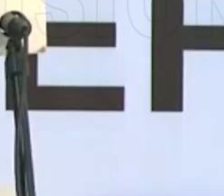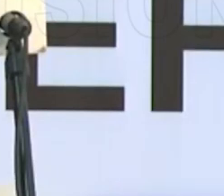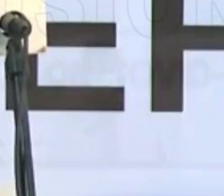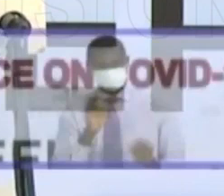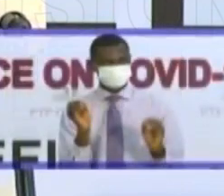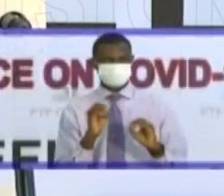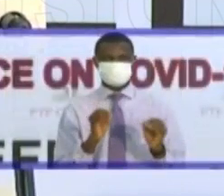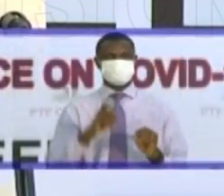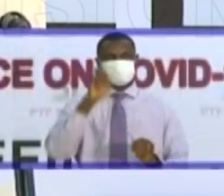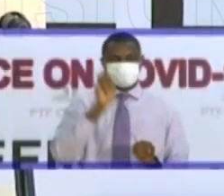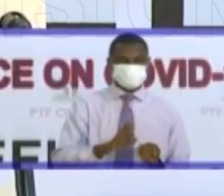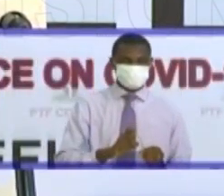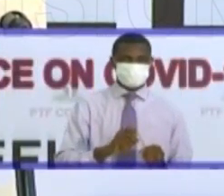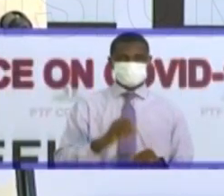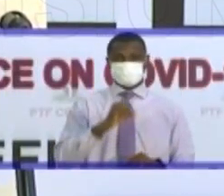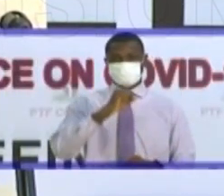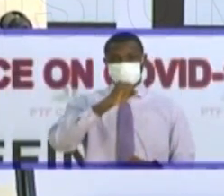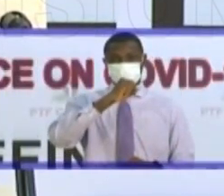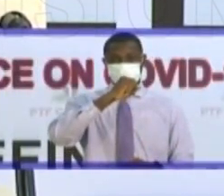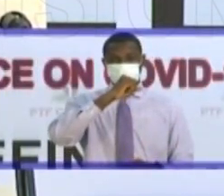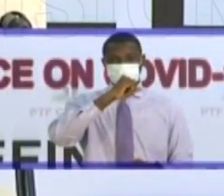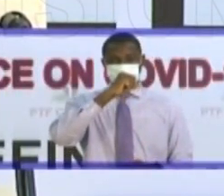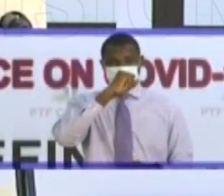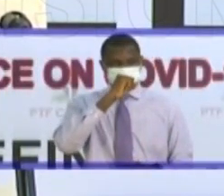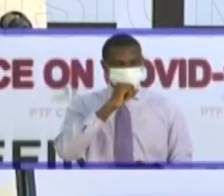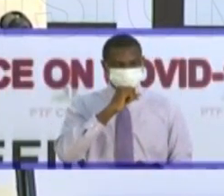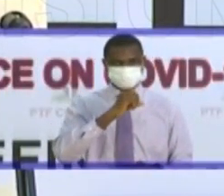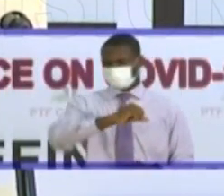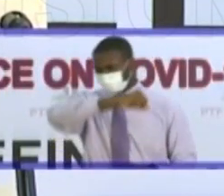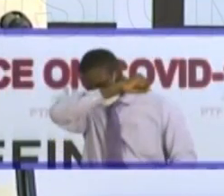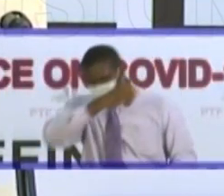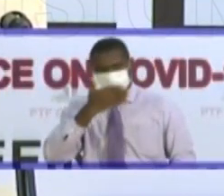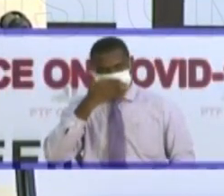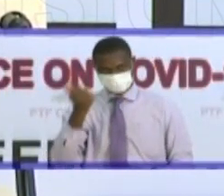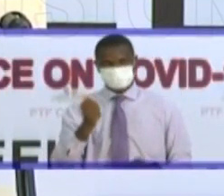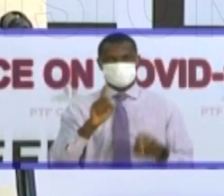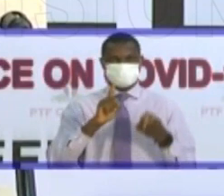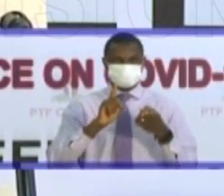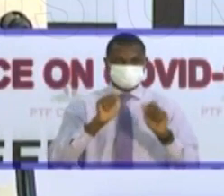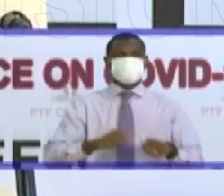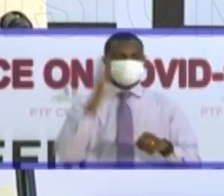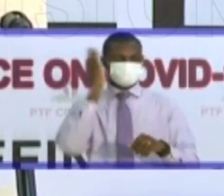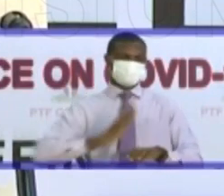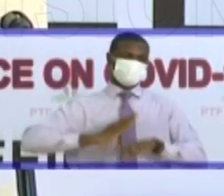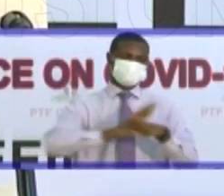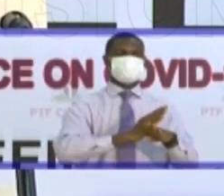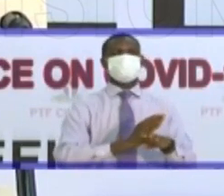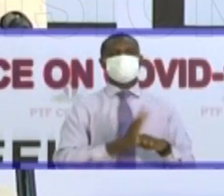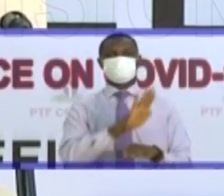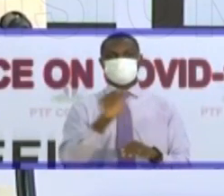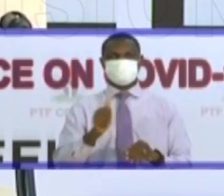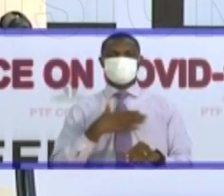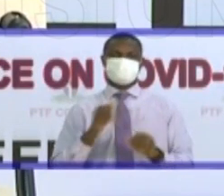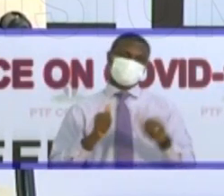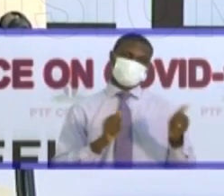to sneeze or cough into your elbow to avoid spreading this infection to people around